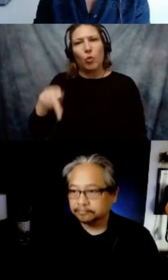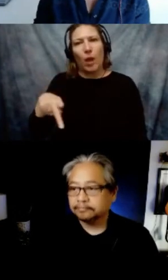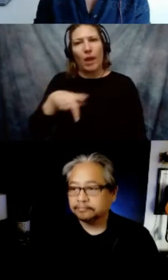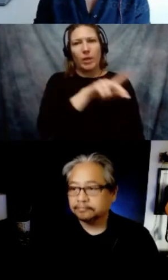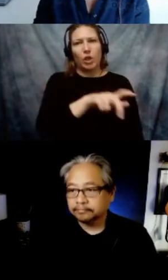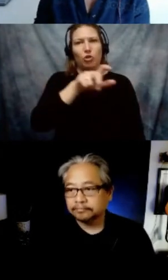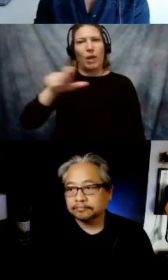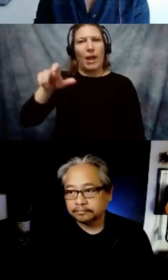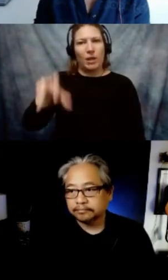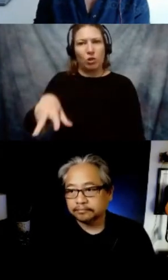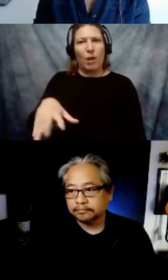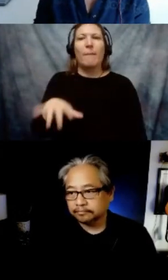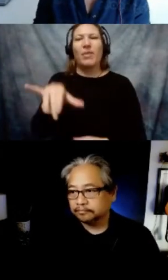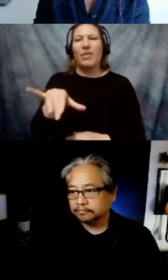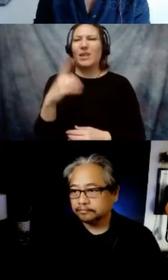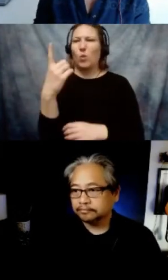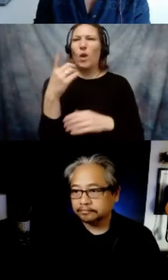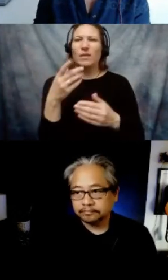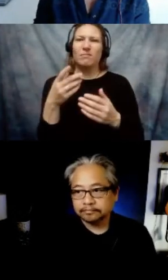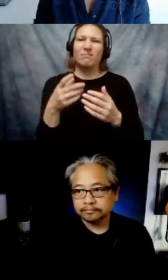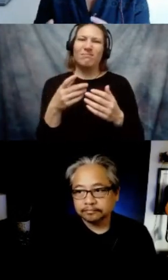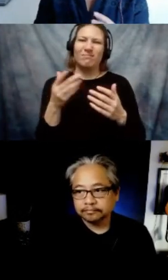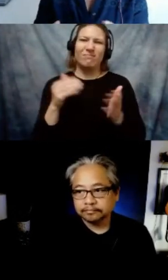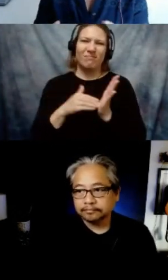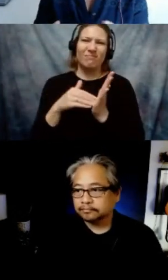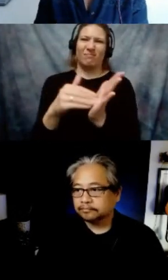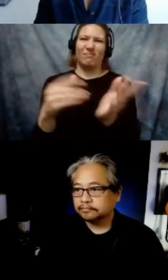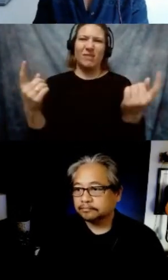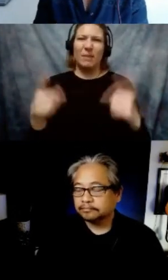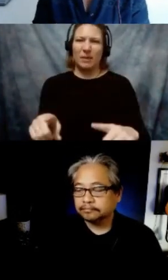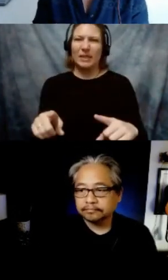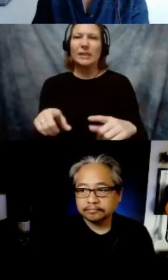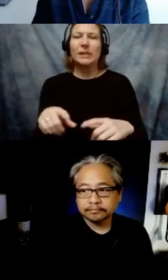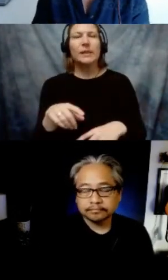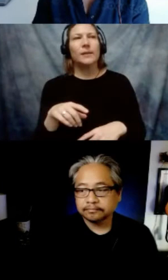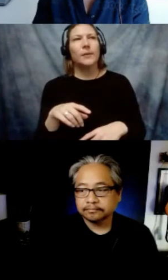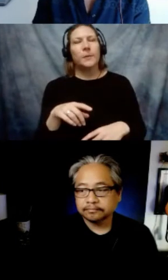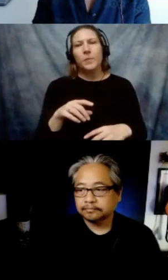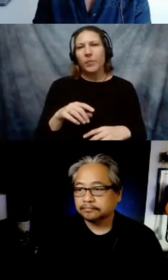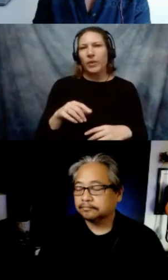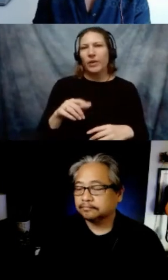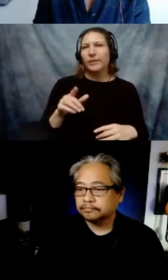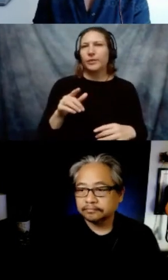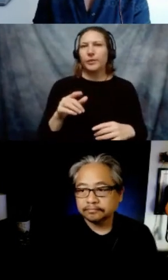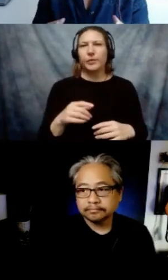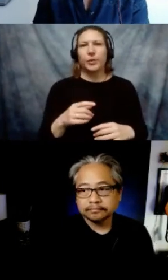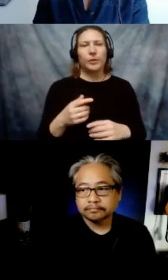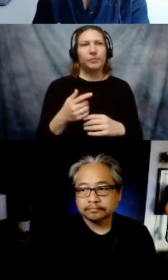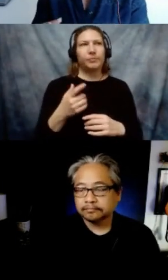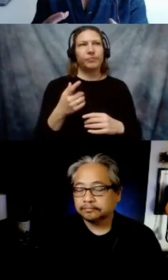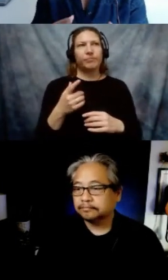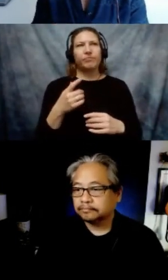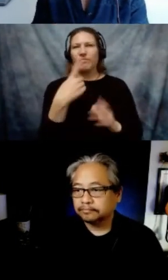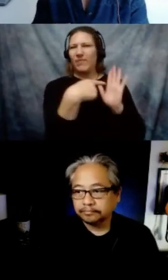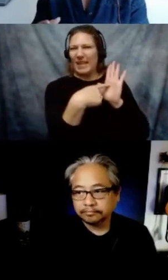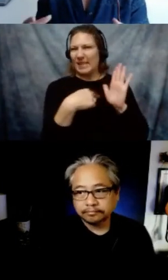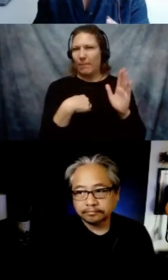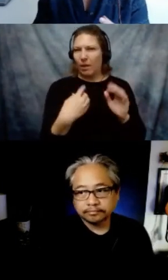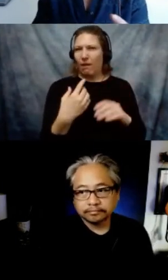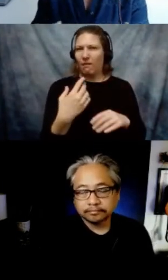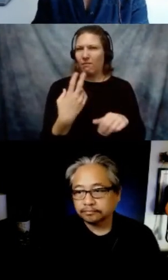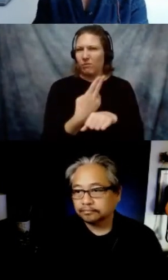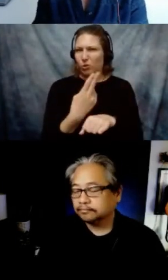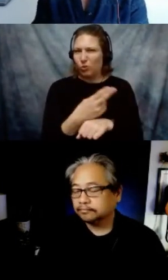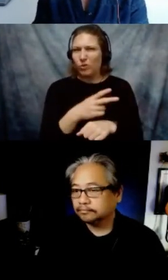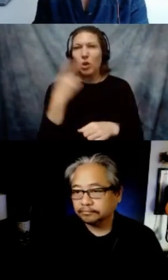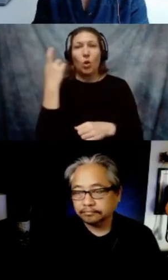the webinar I talked about, was that the reason I decided to try and make that drag and drop accessible was it was really central to what I was